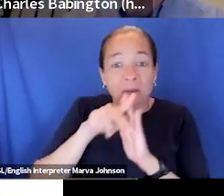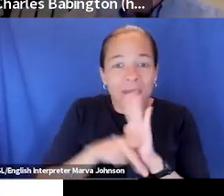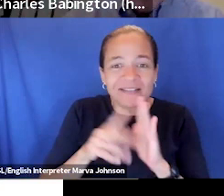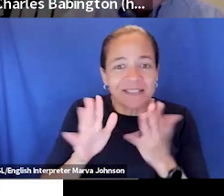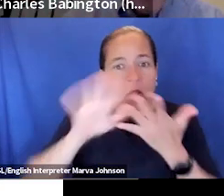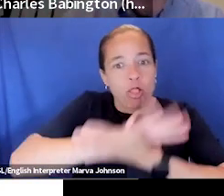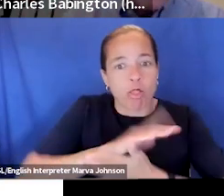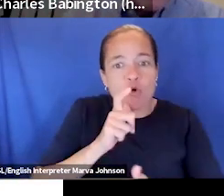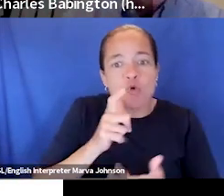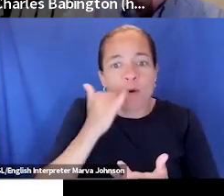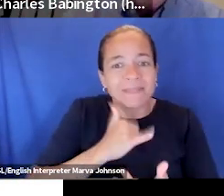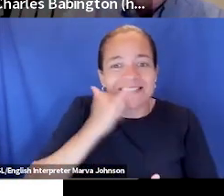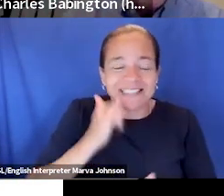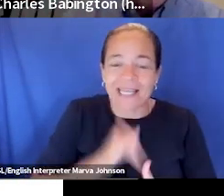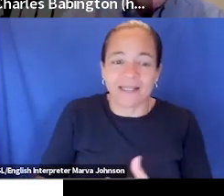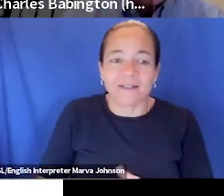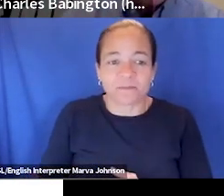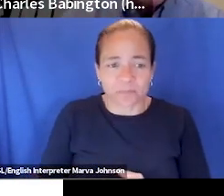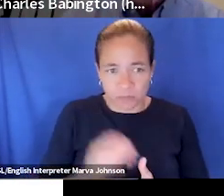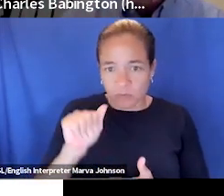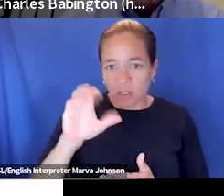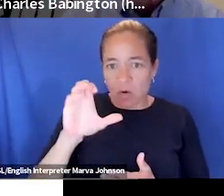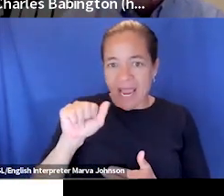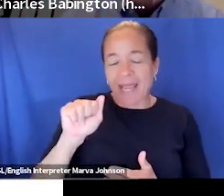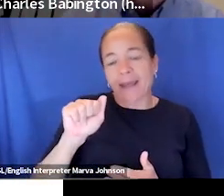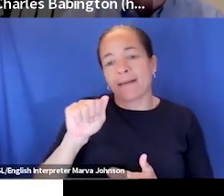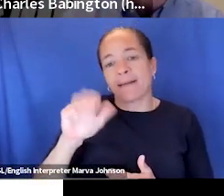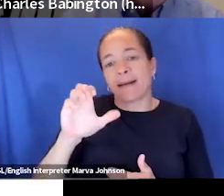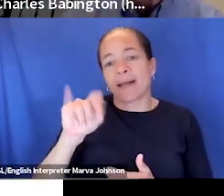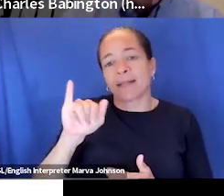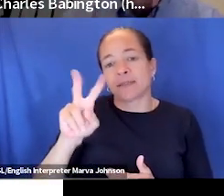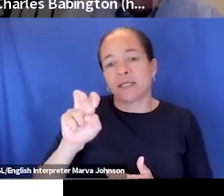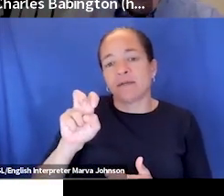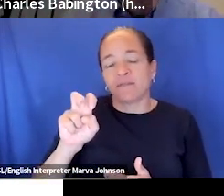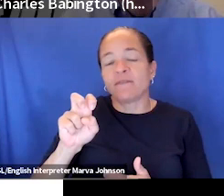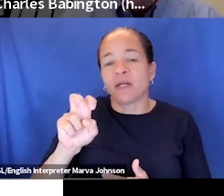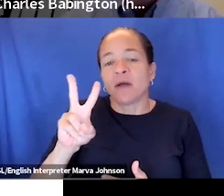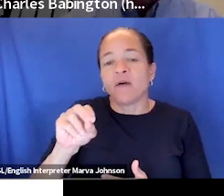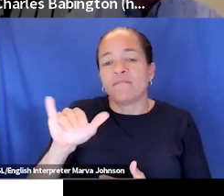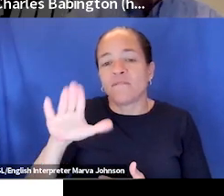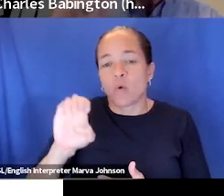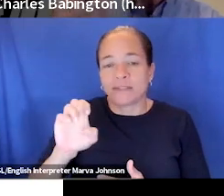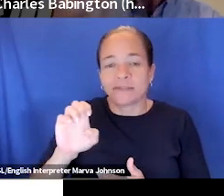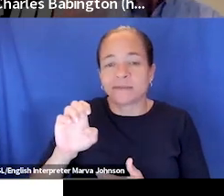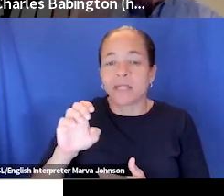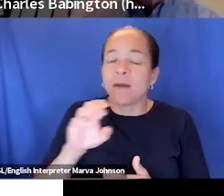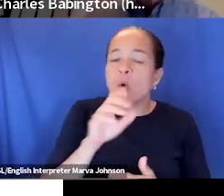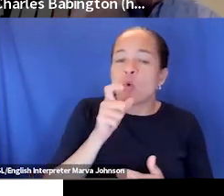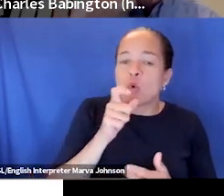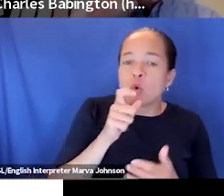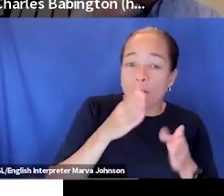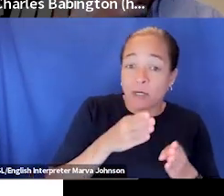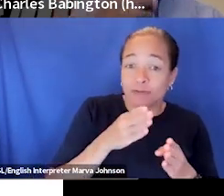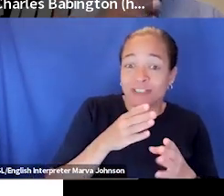Write in active voice whenever you can, put the doer of the action first. All right. Another great way, we talked about being